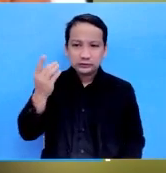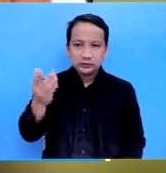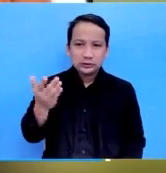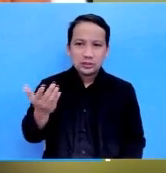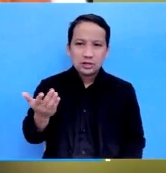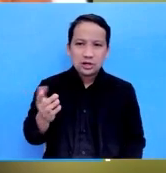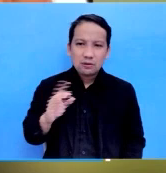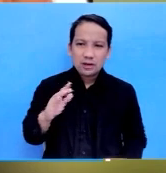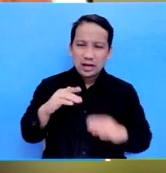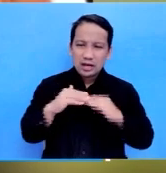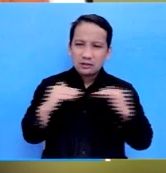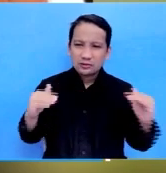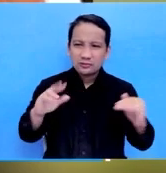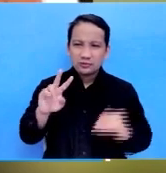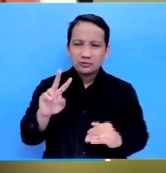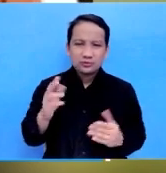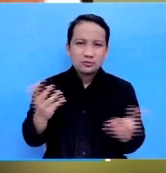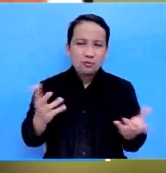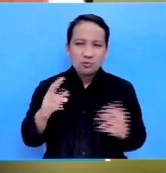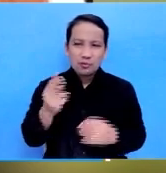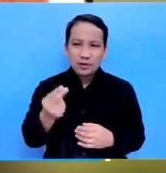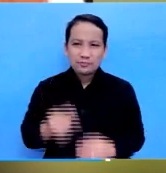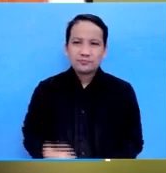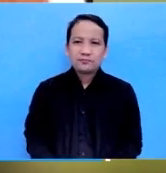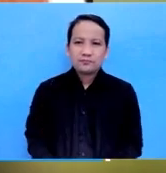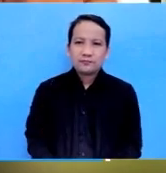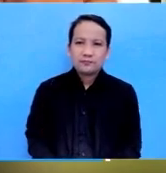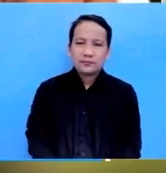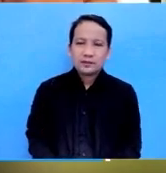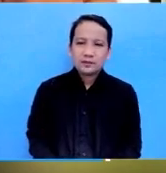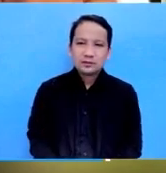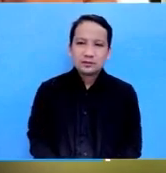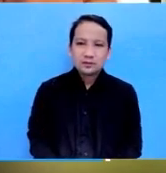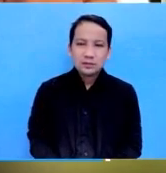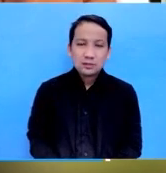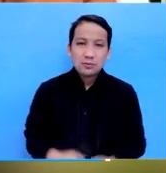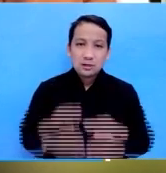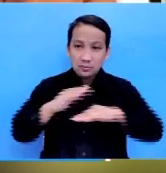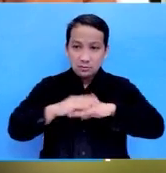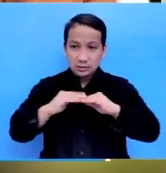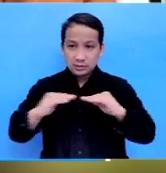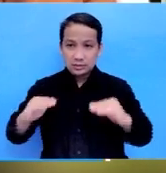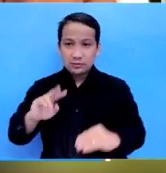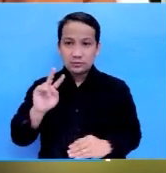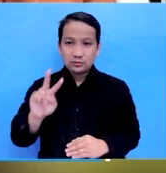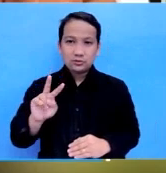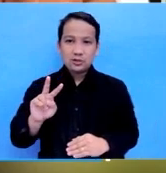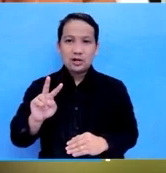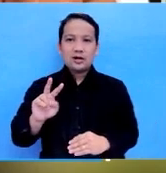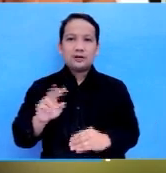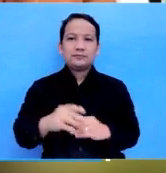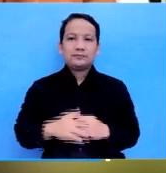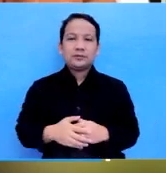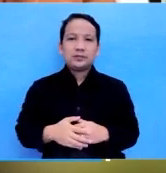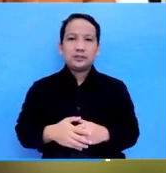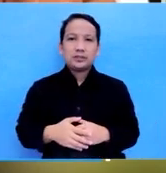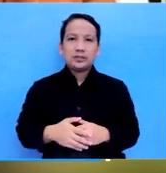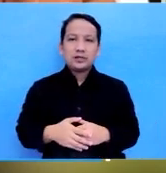2? Yes. Well, Gretchen, yung alert level 2 usually as we